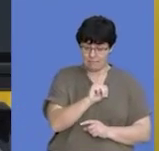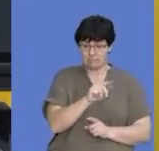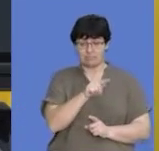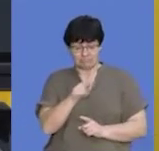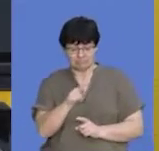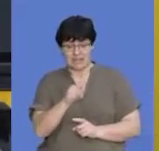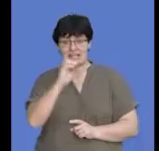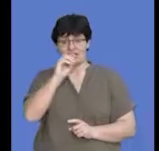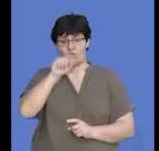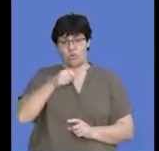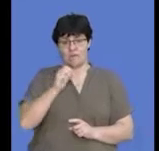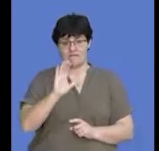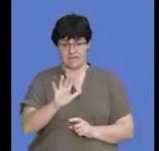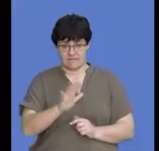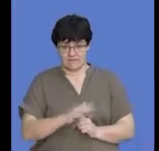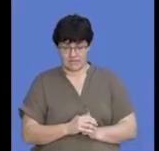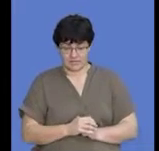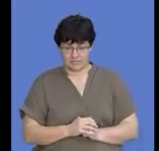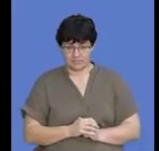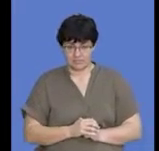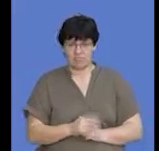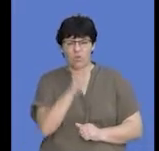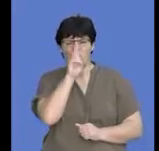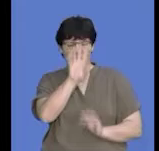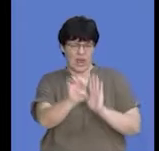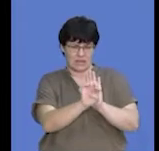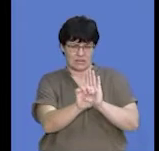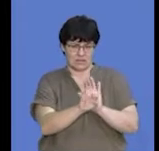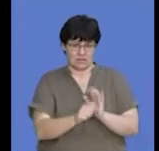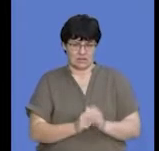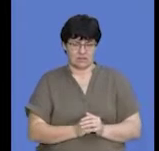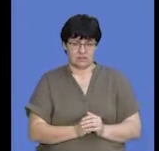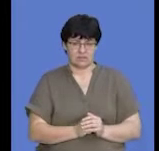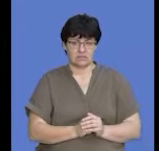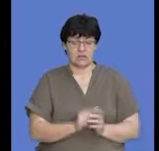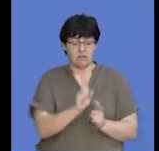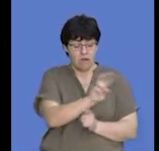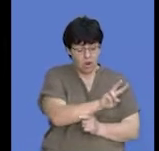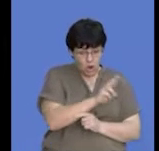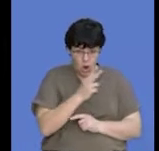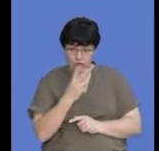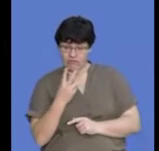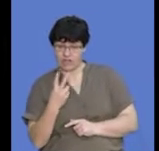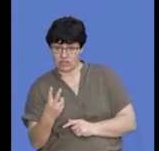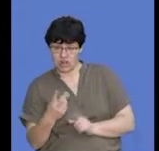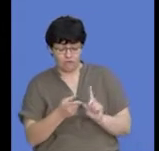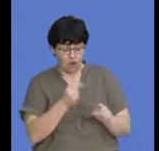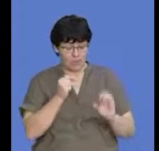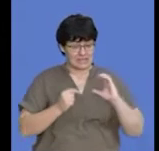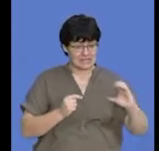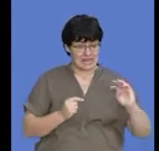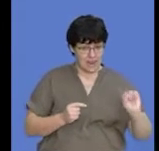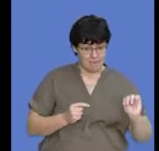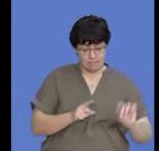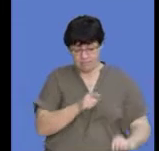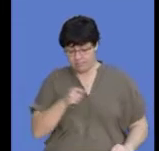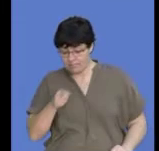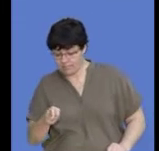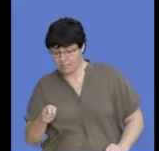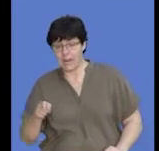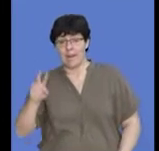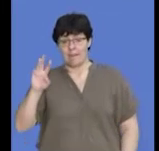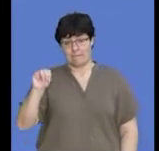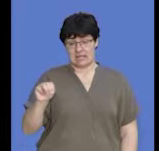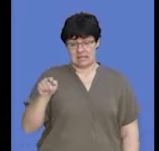0.5. So let's look at some examples. When we're converting from centimeters to meters